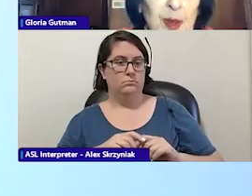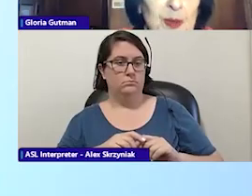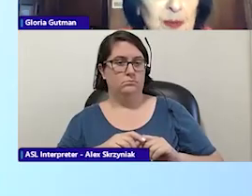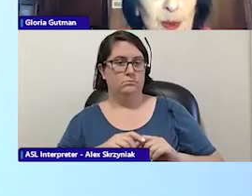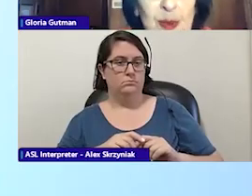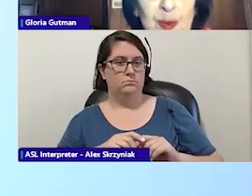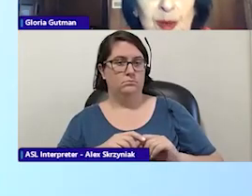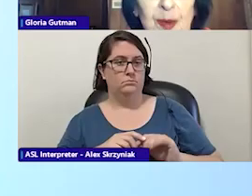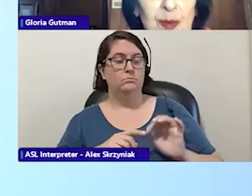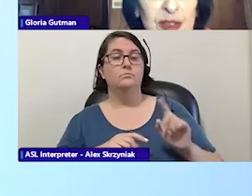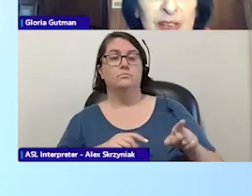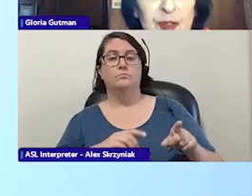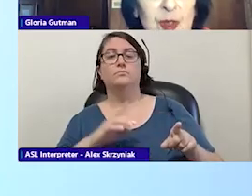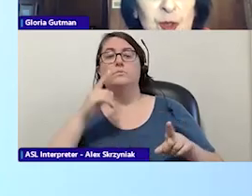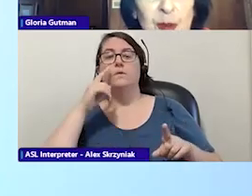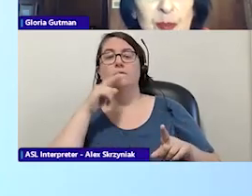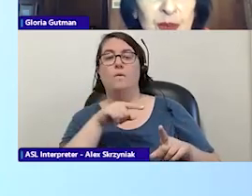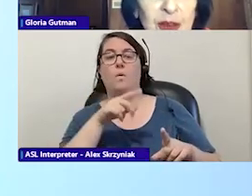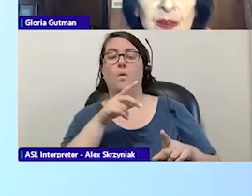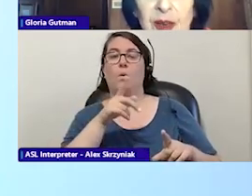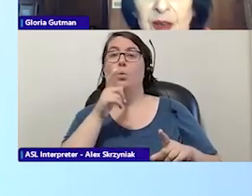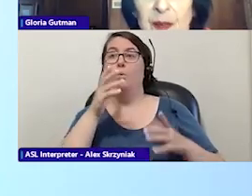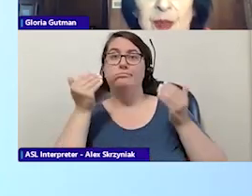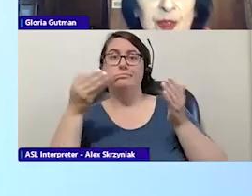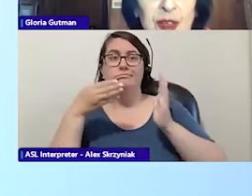In terms of perpetrator relationships,